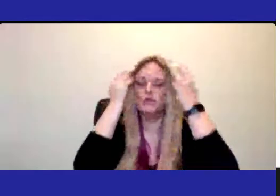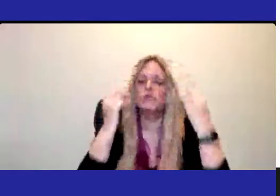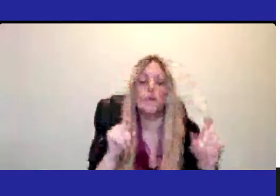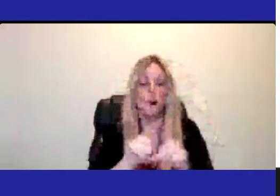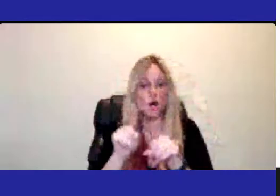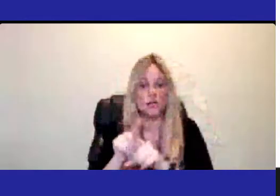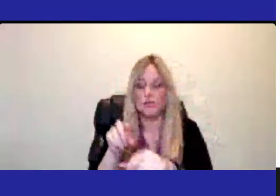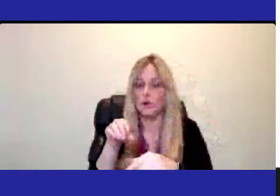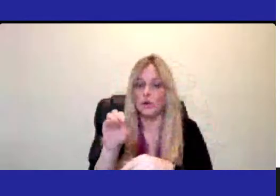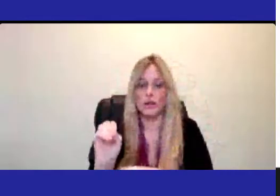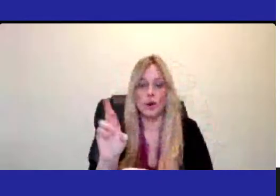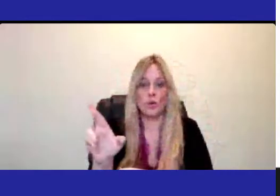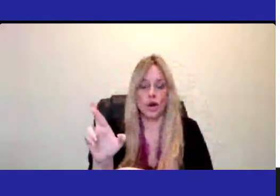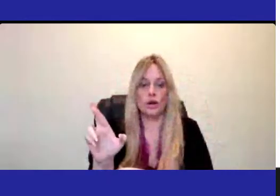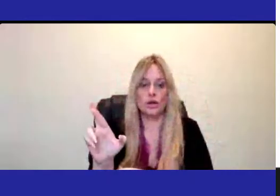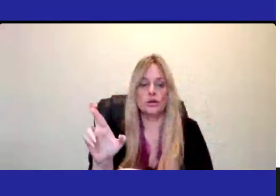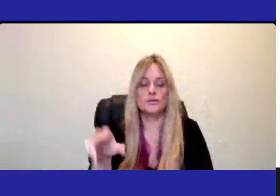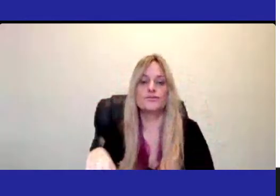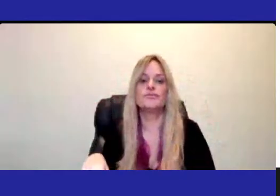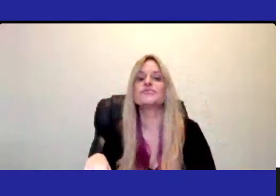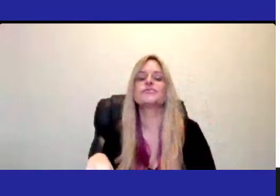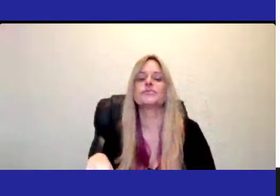ORs.